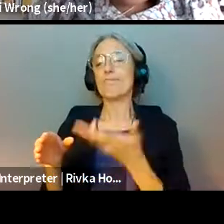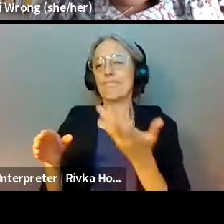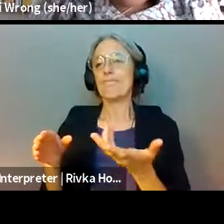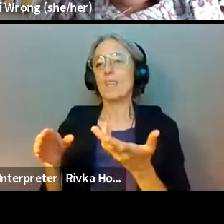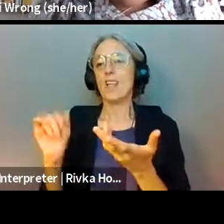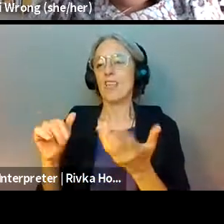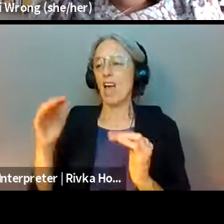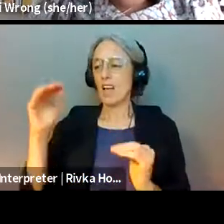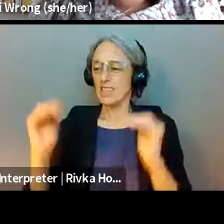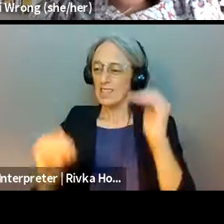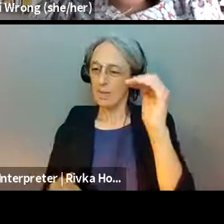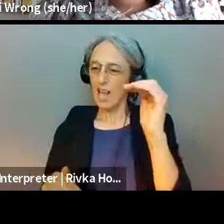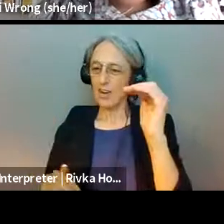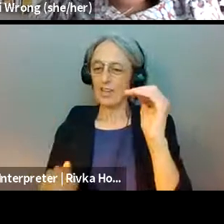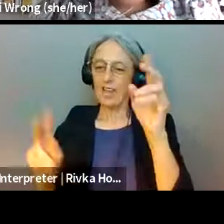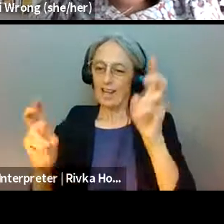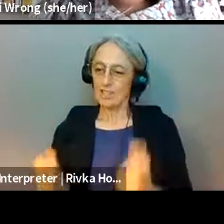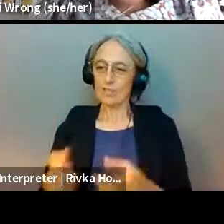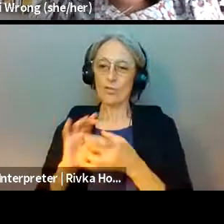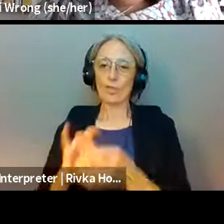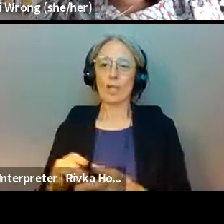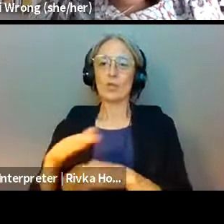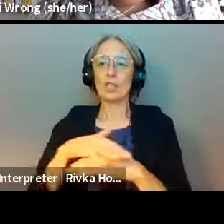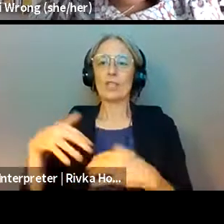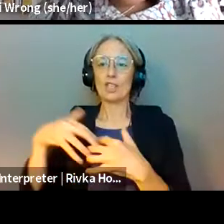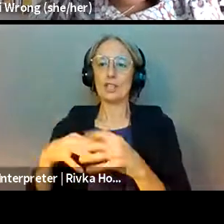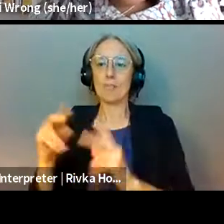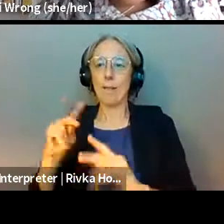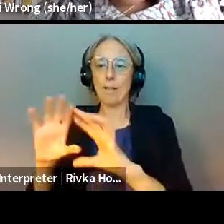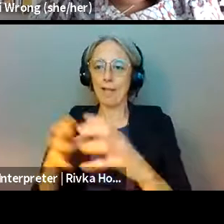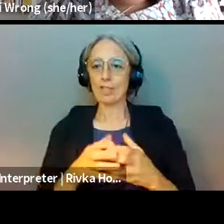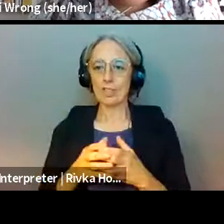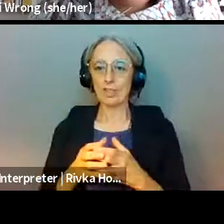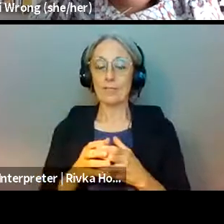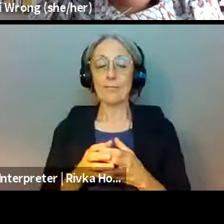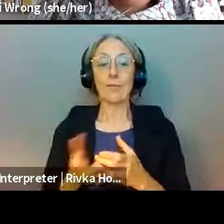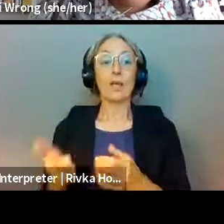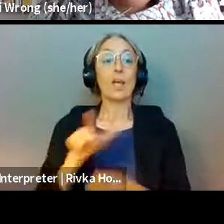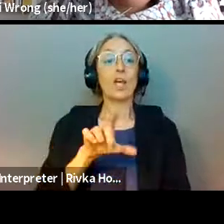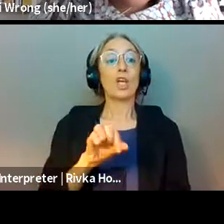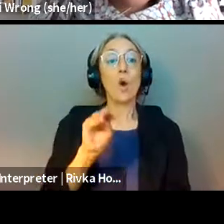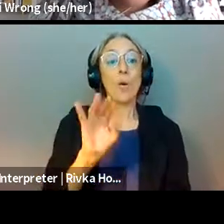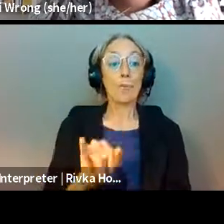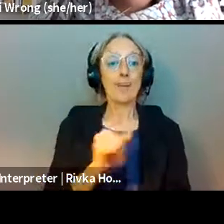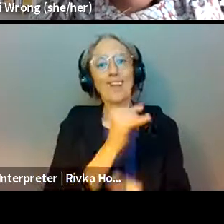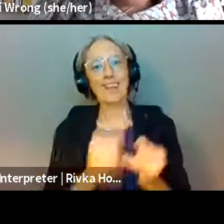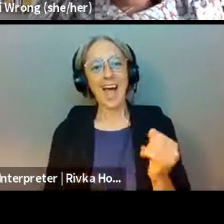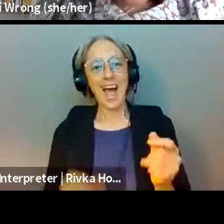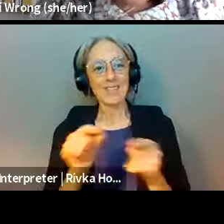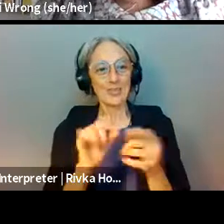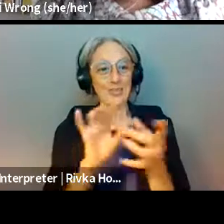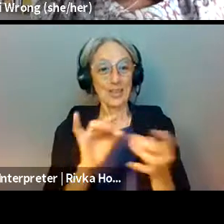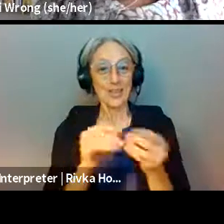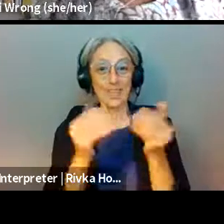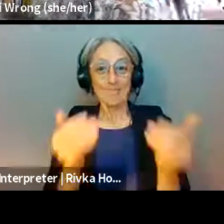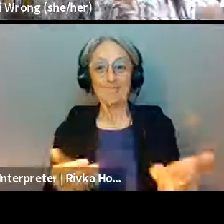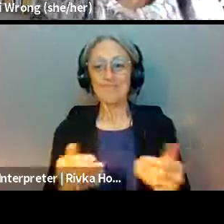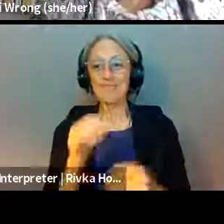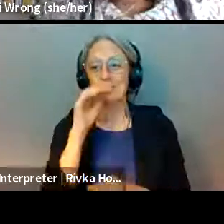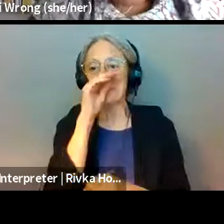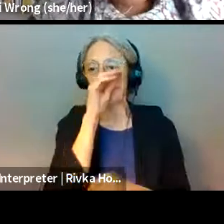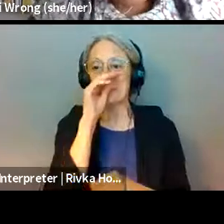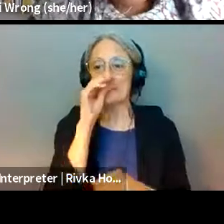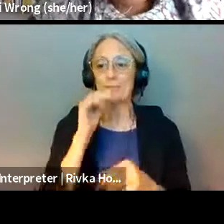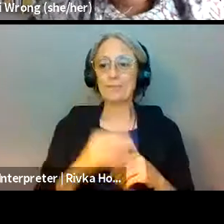disparities around Indigenous populations. Yomi, I want to give you the last word.